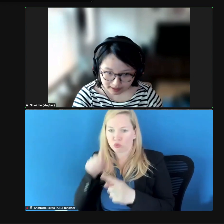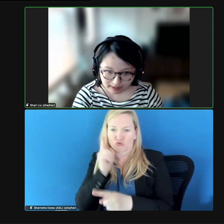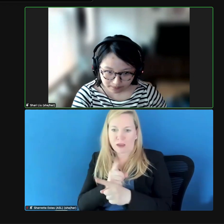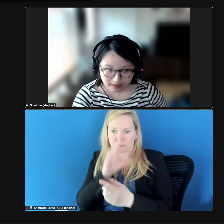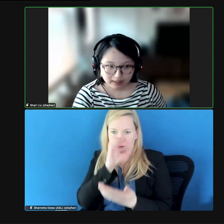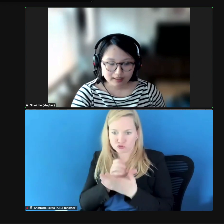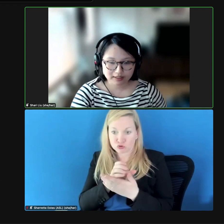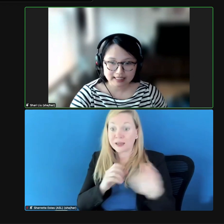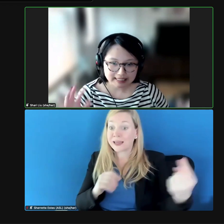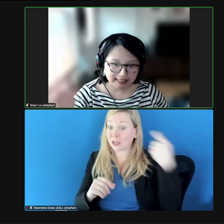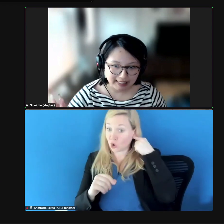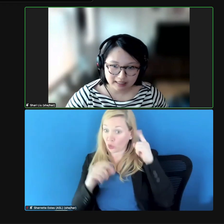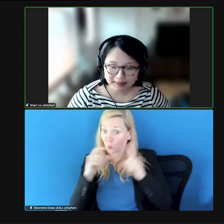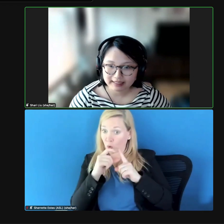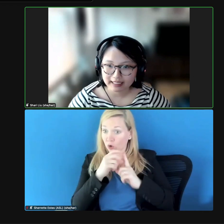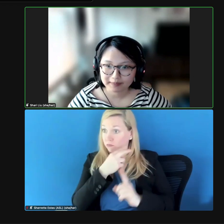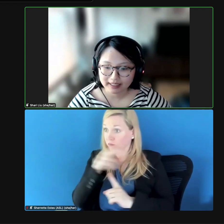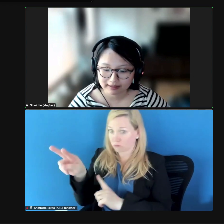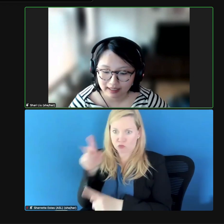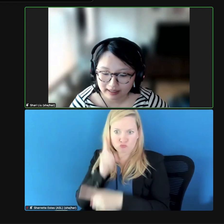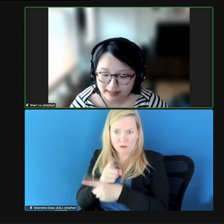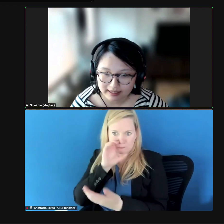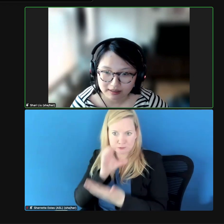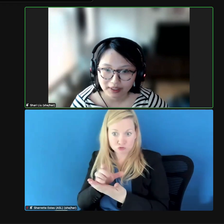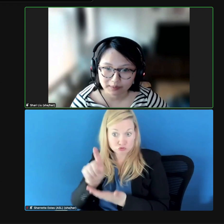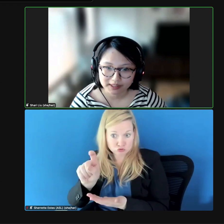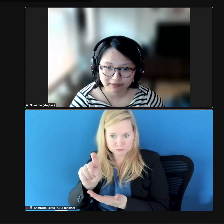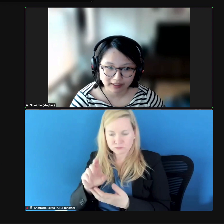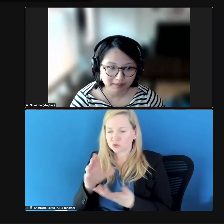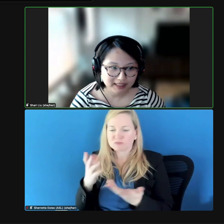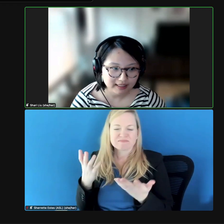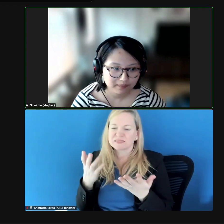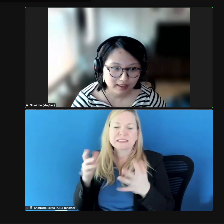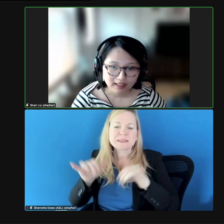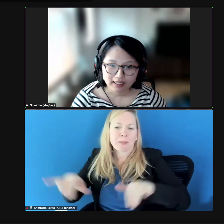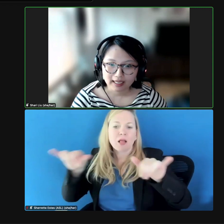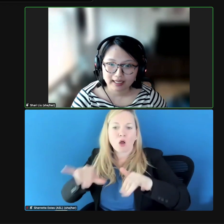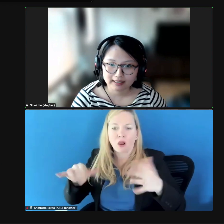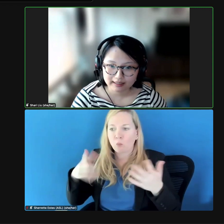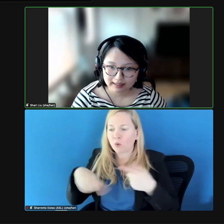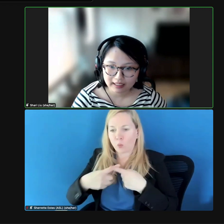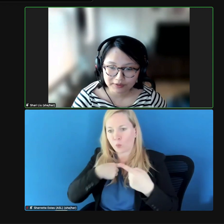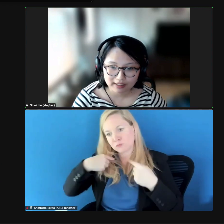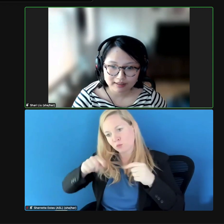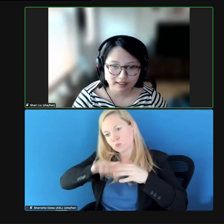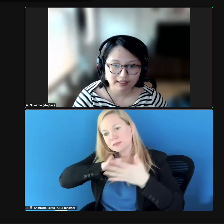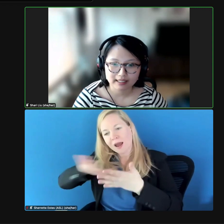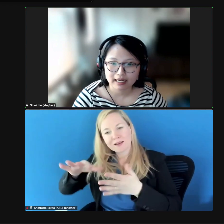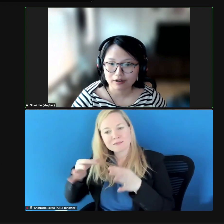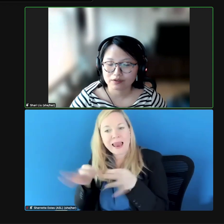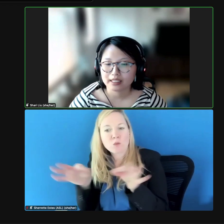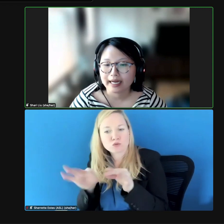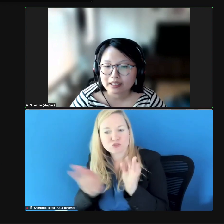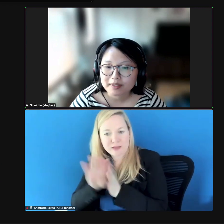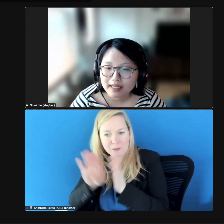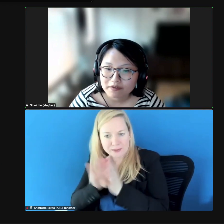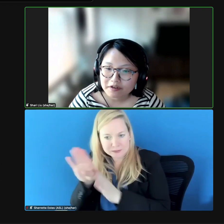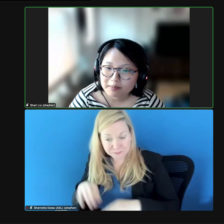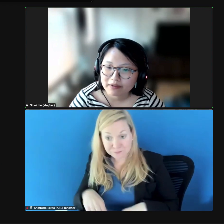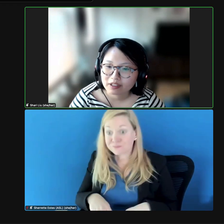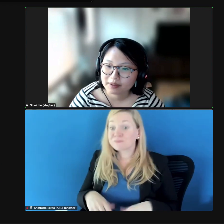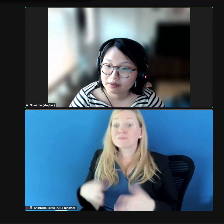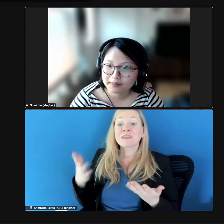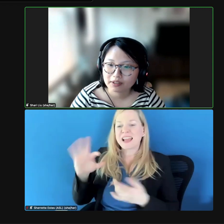hearing the word. So this is a classic paradigm in studies of language development. And the key results are that they got over